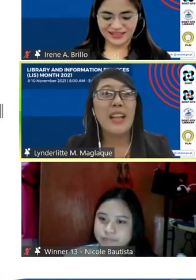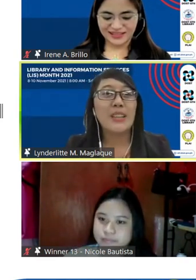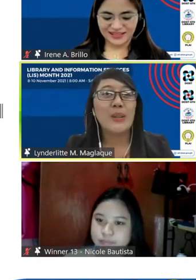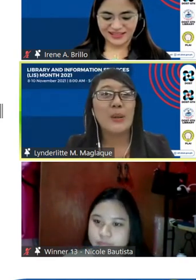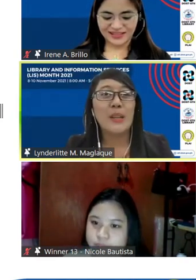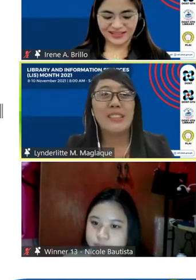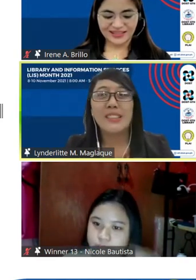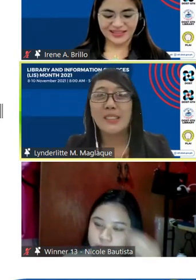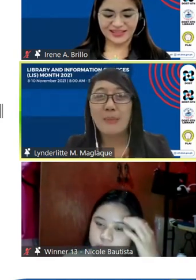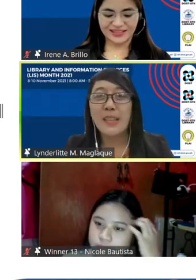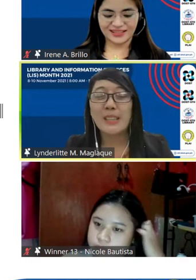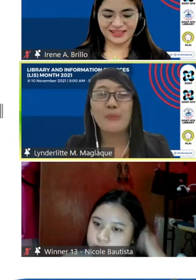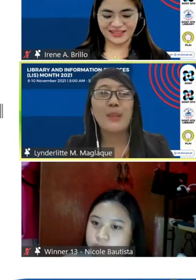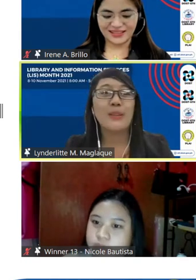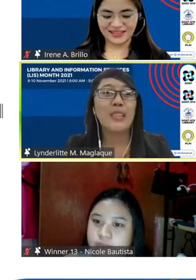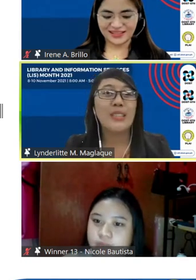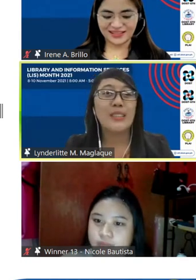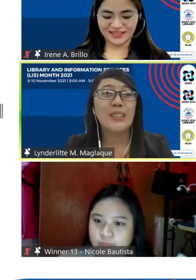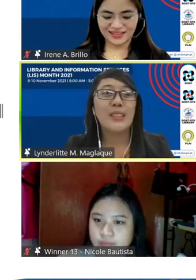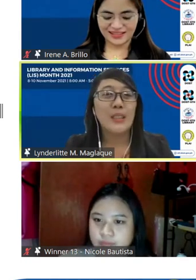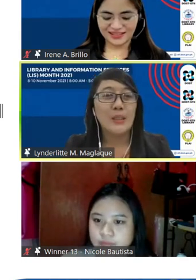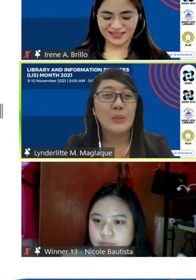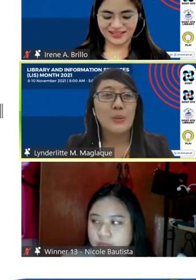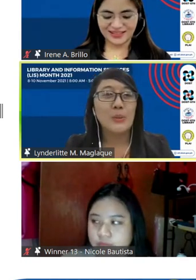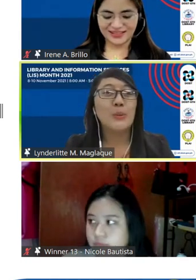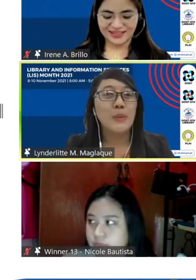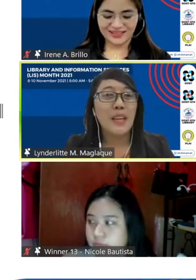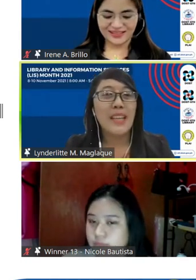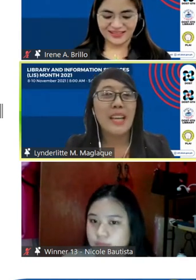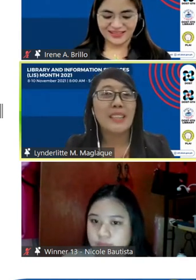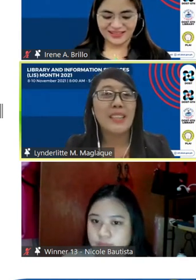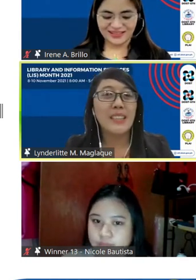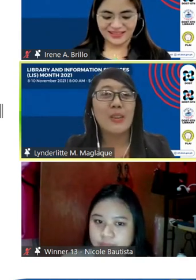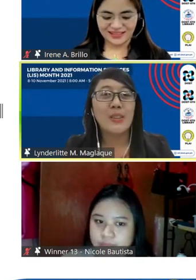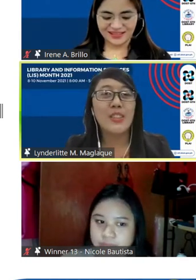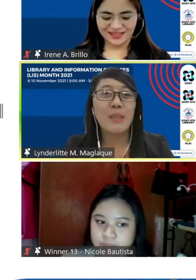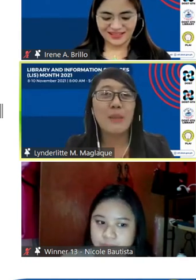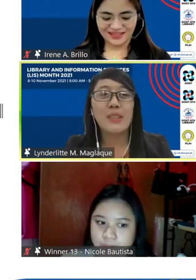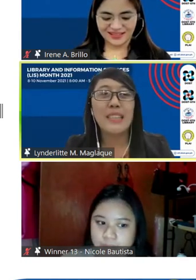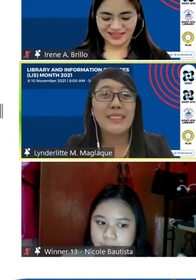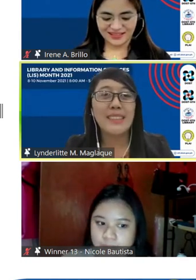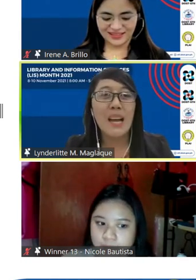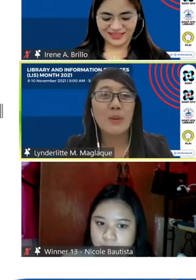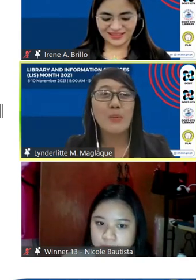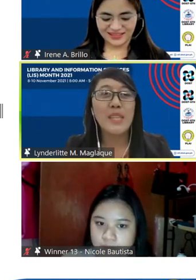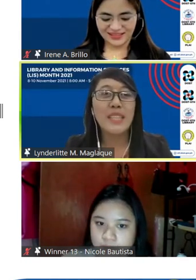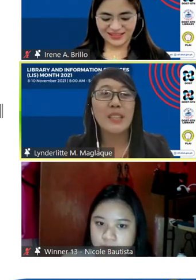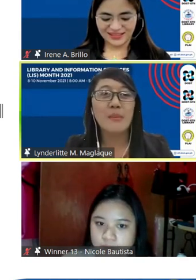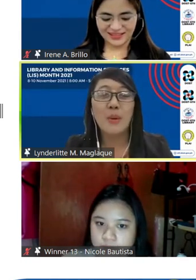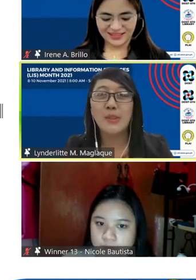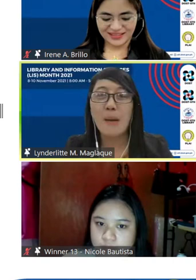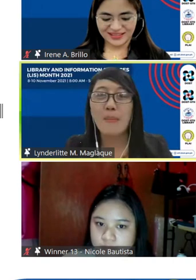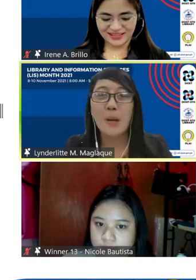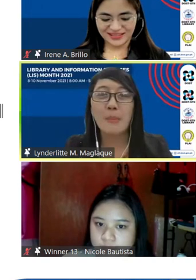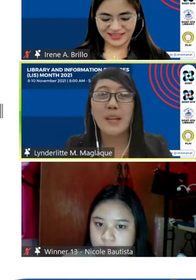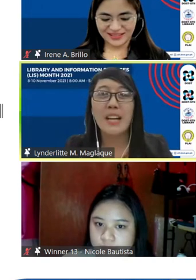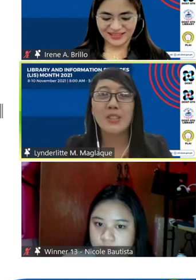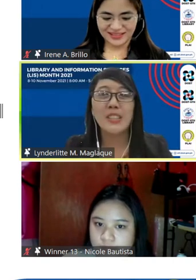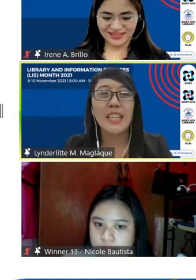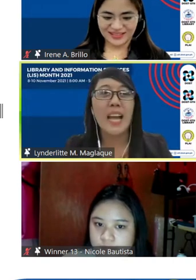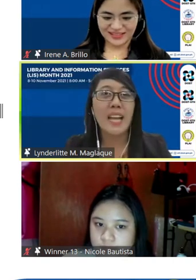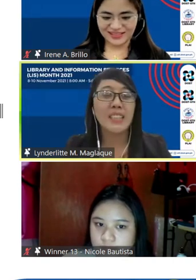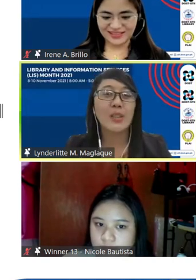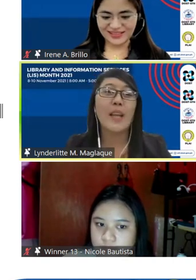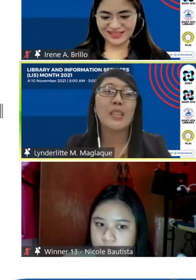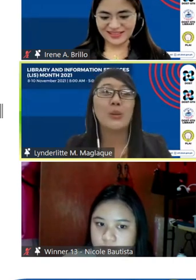we would like to award the Certificate of Recognition to Cassandra Nicole G. Bautista for winning the most number of